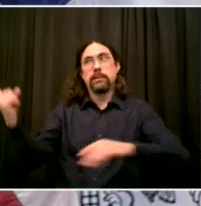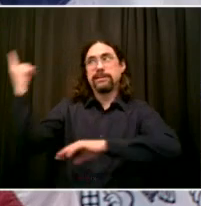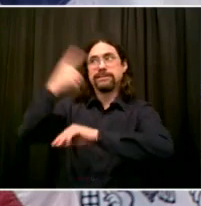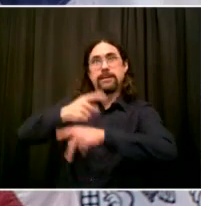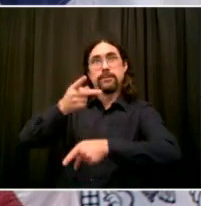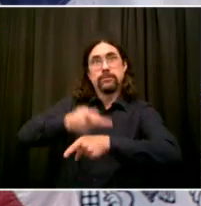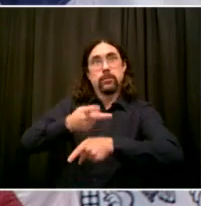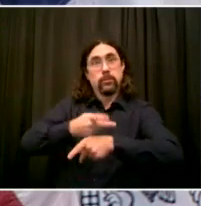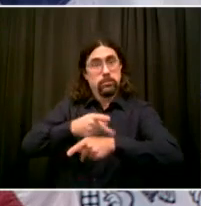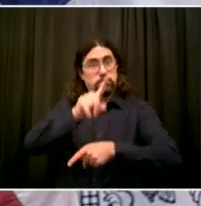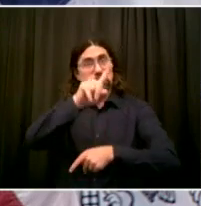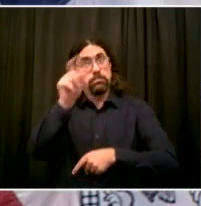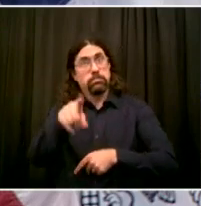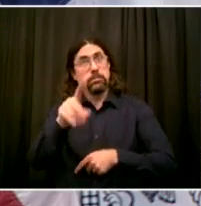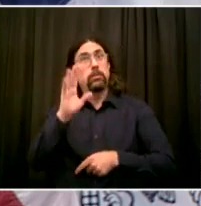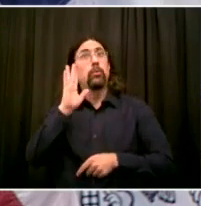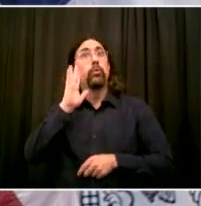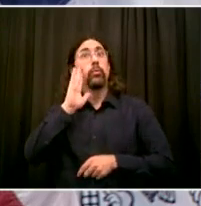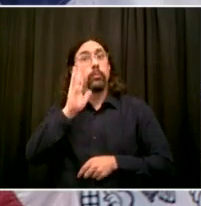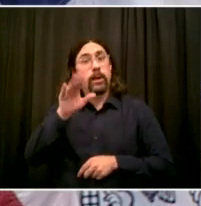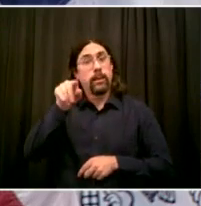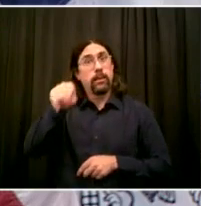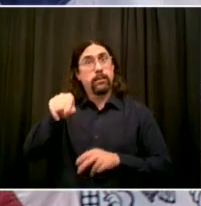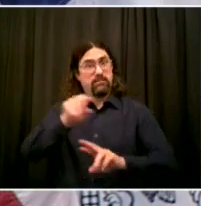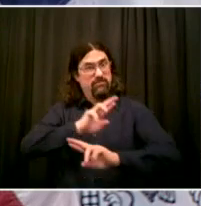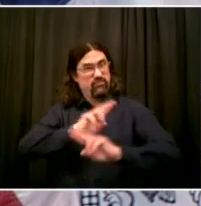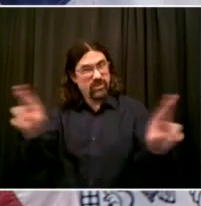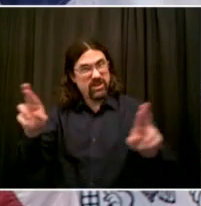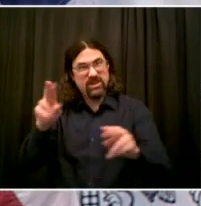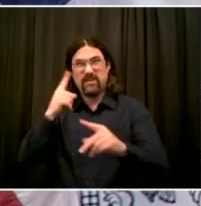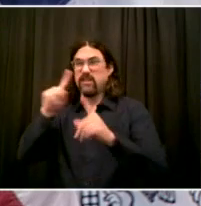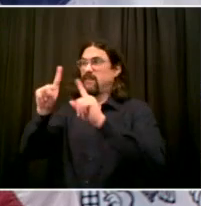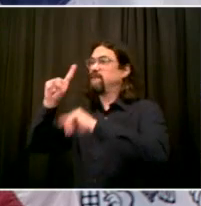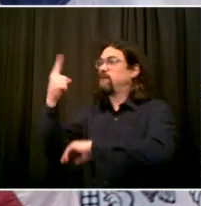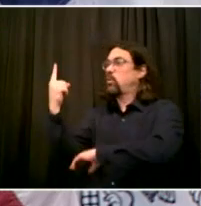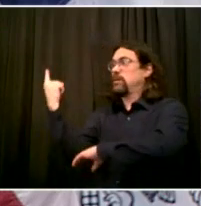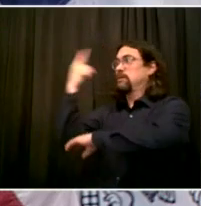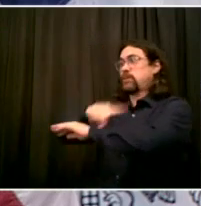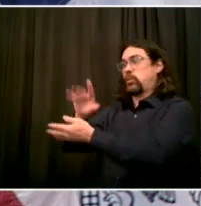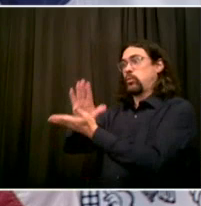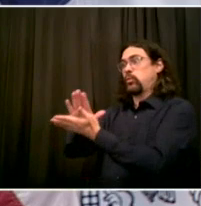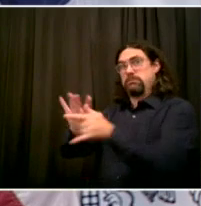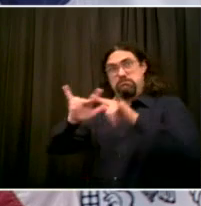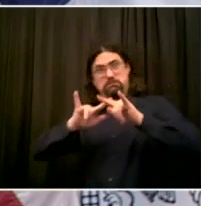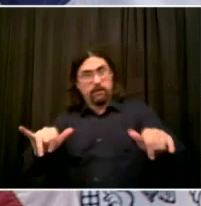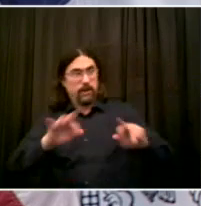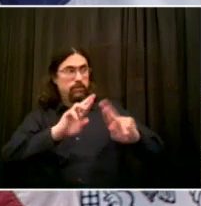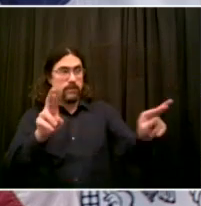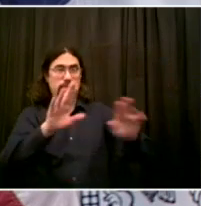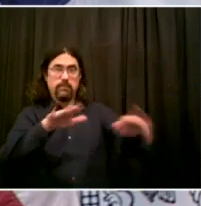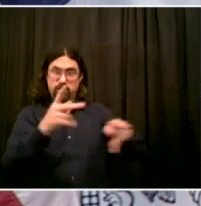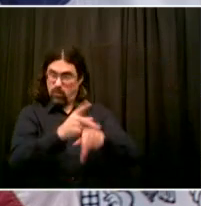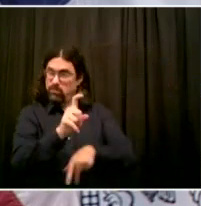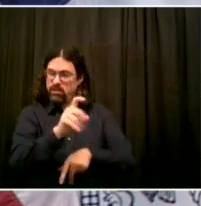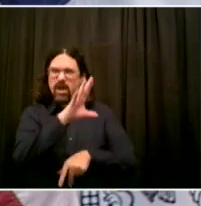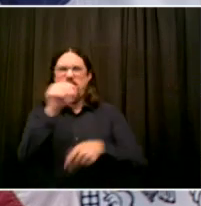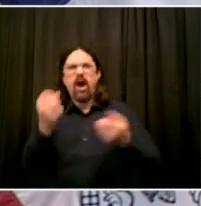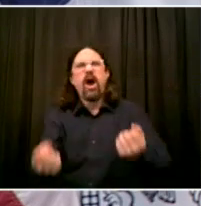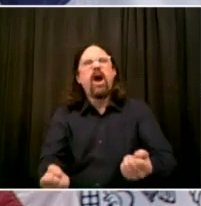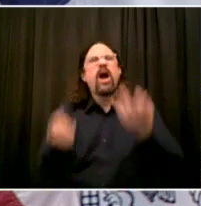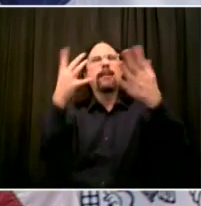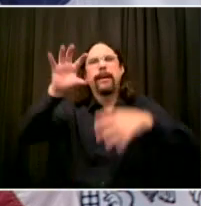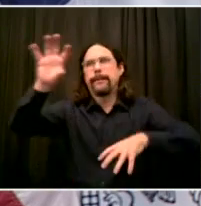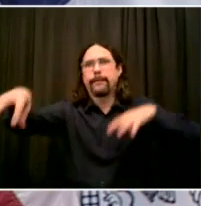then I have another topic. Sure. The answer is yes, and the goal is to have it all online. Look, we know we're dealing with the